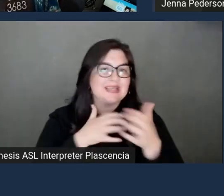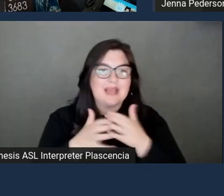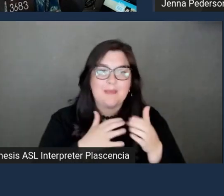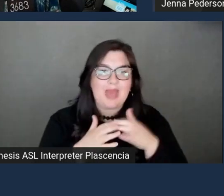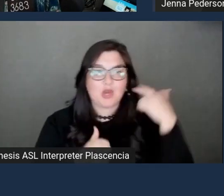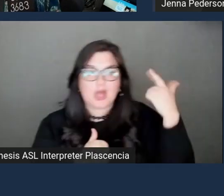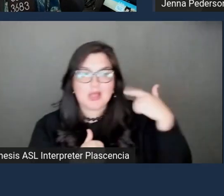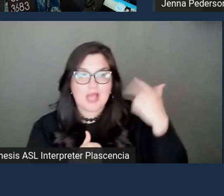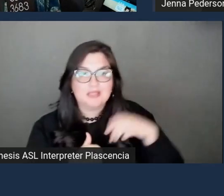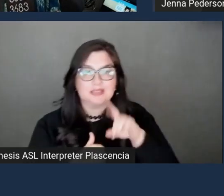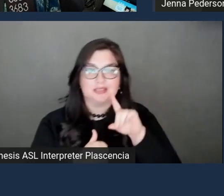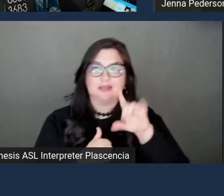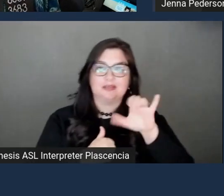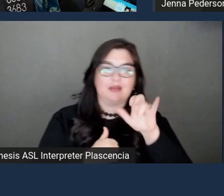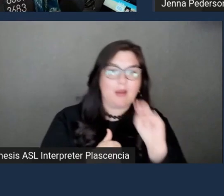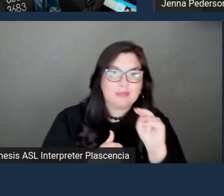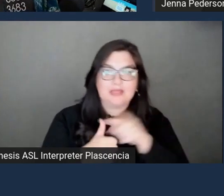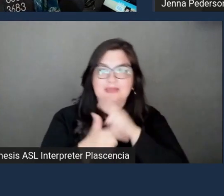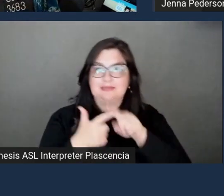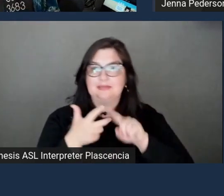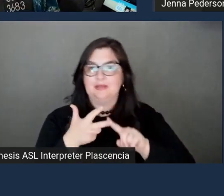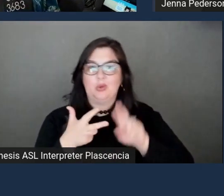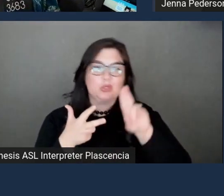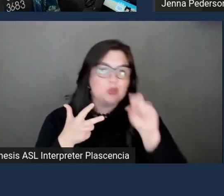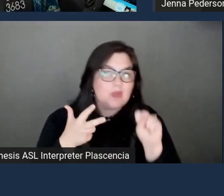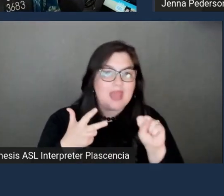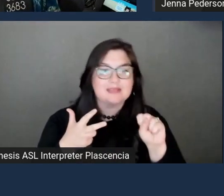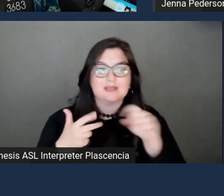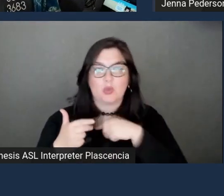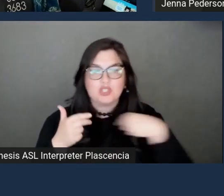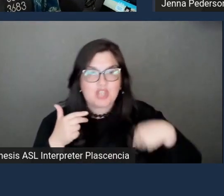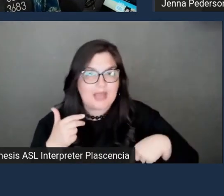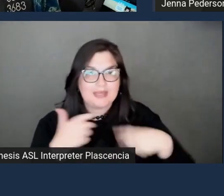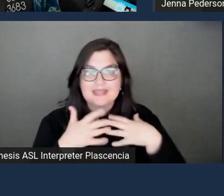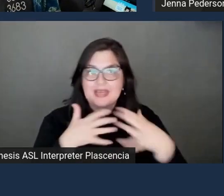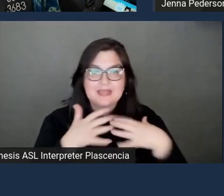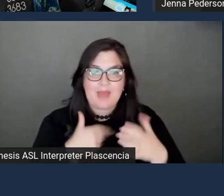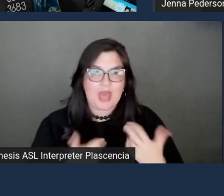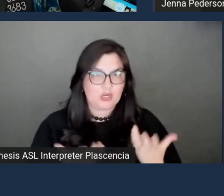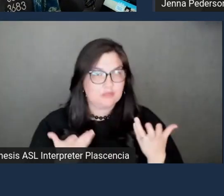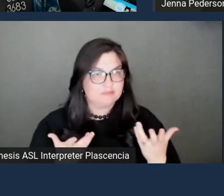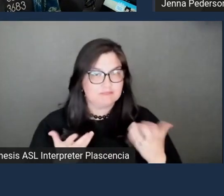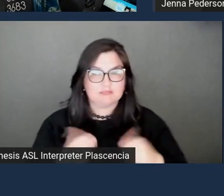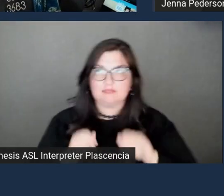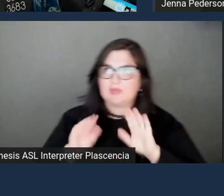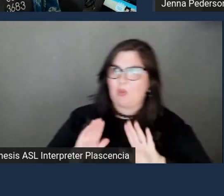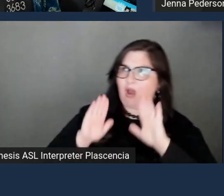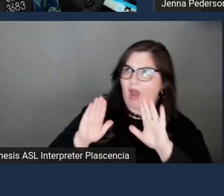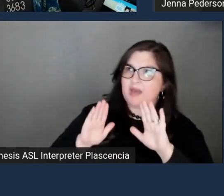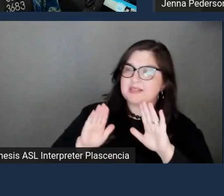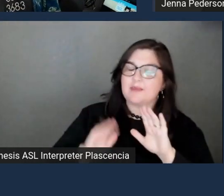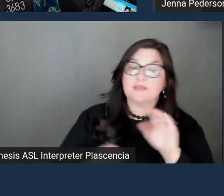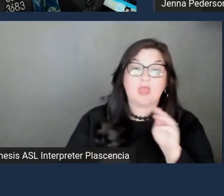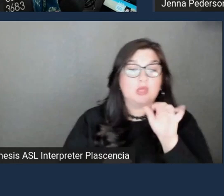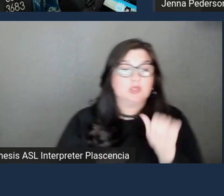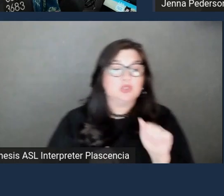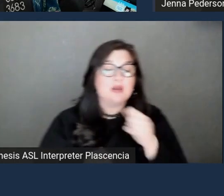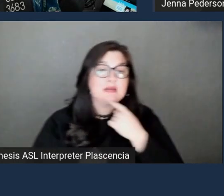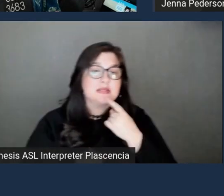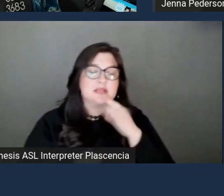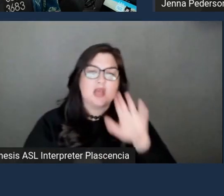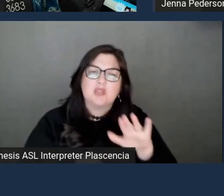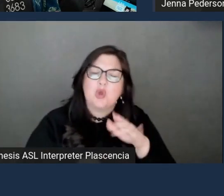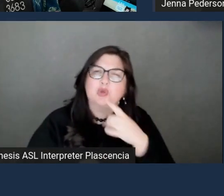US, China, wherever you might be. Right. Awesome. So you've talked a little bit about